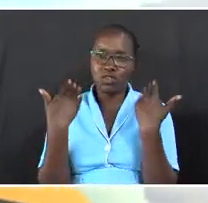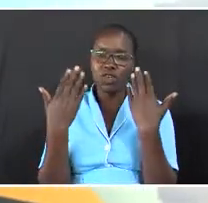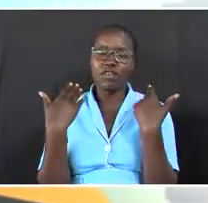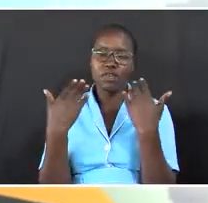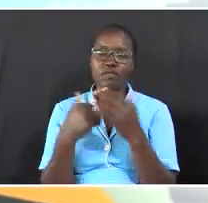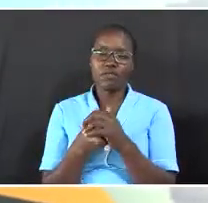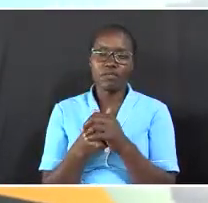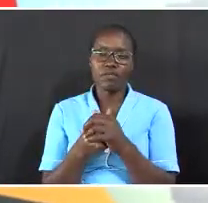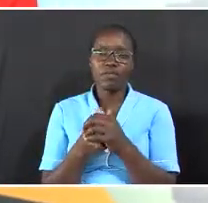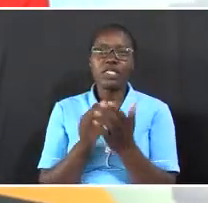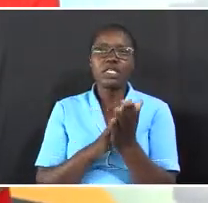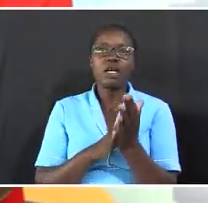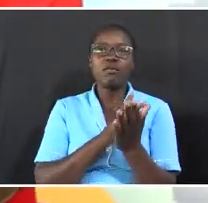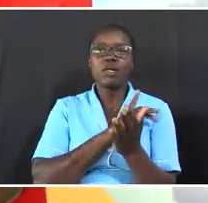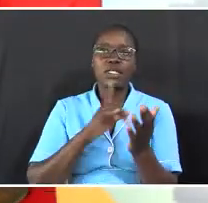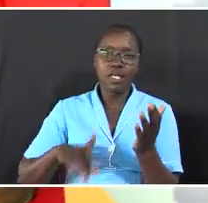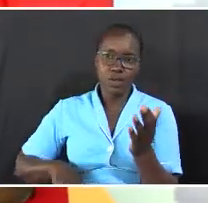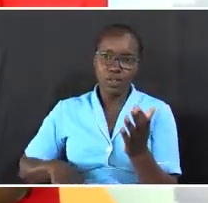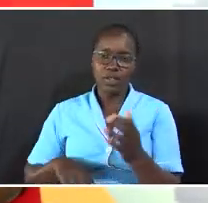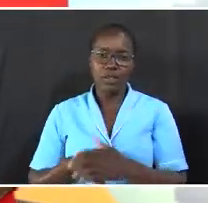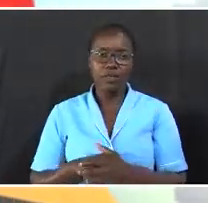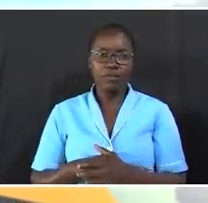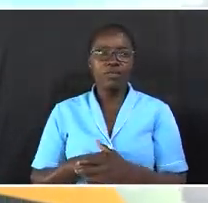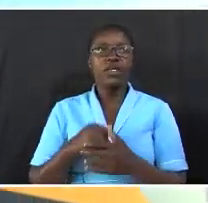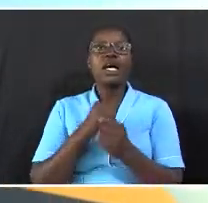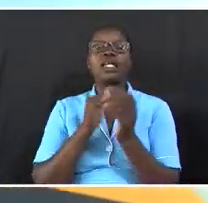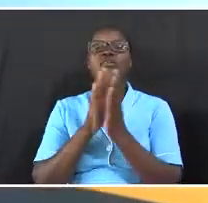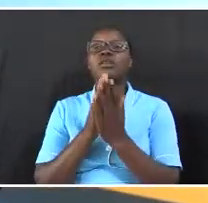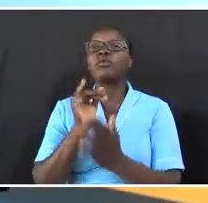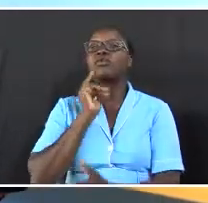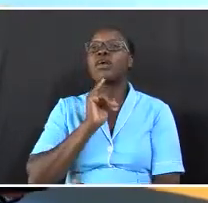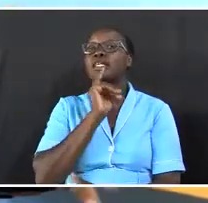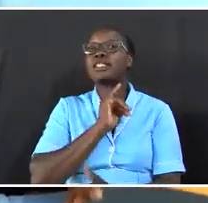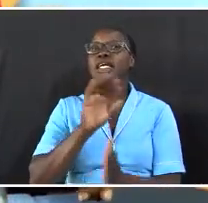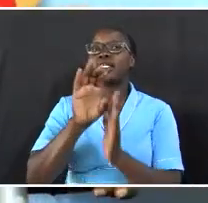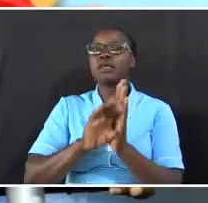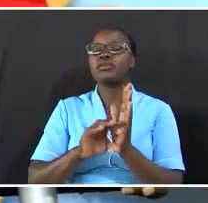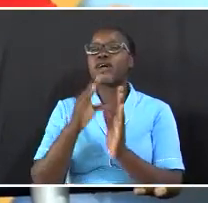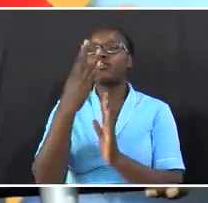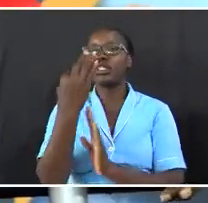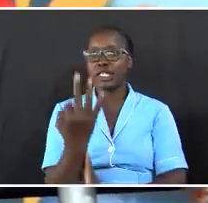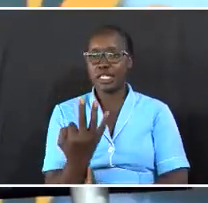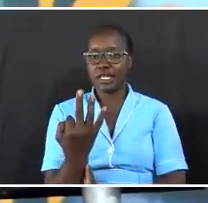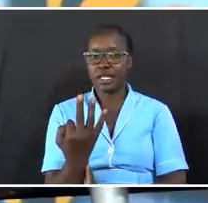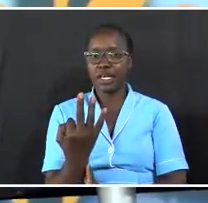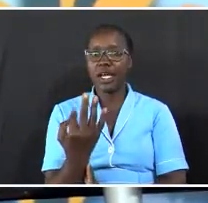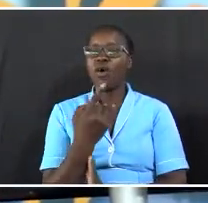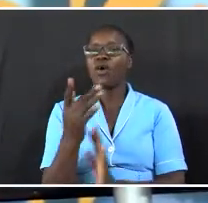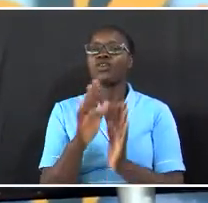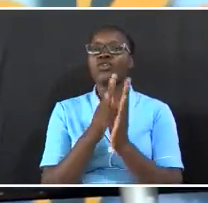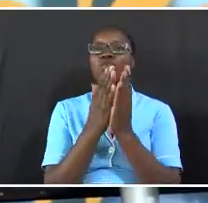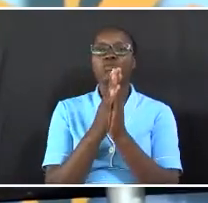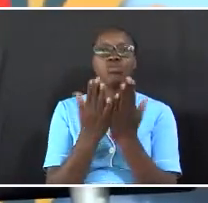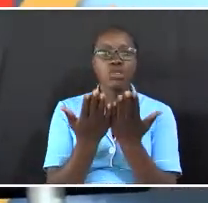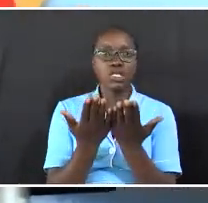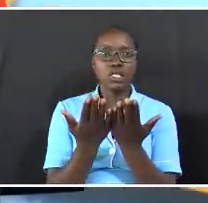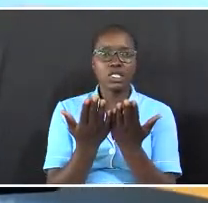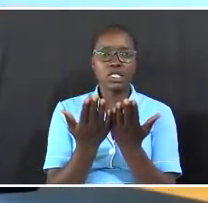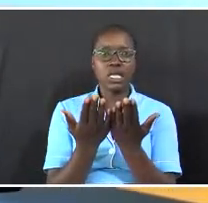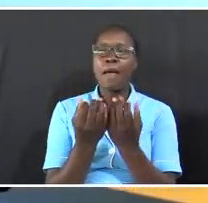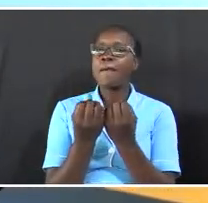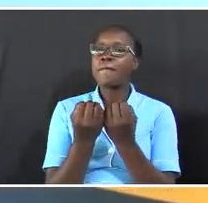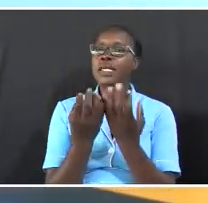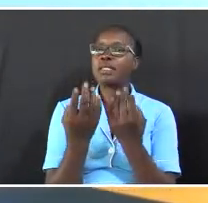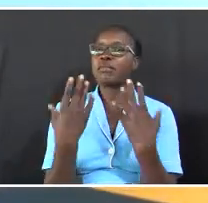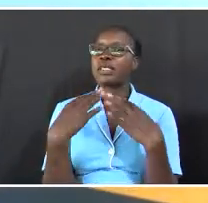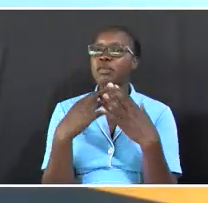us. Praise the Lord. I love the book of Isaiah chapter 43. It's one of those books that many people